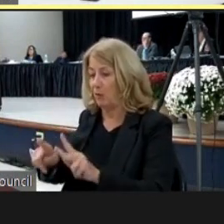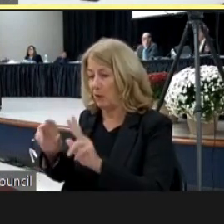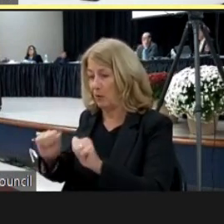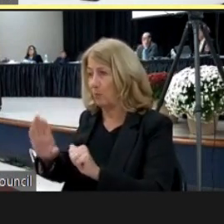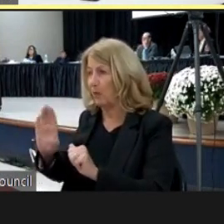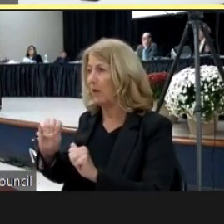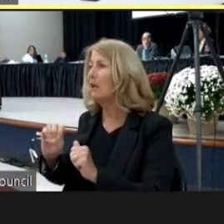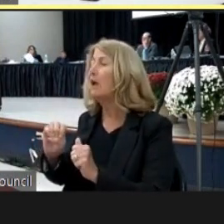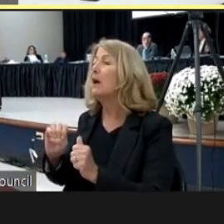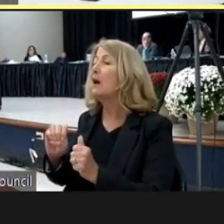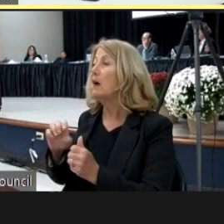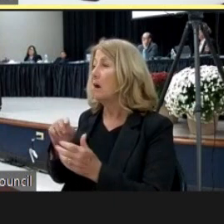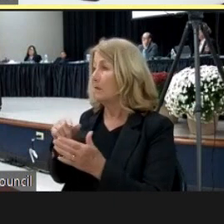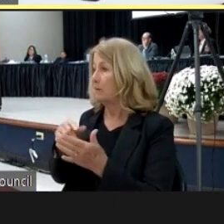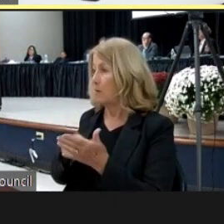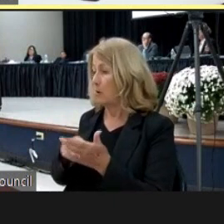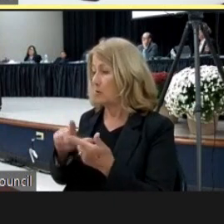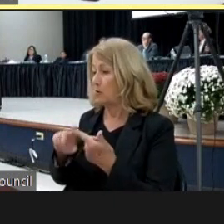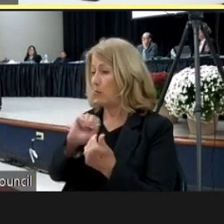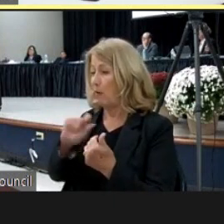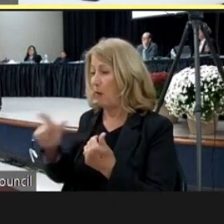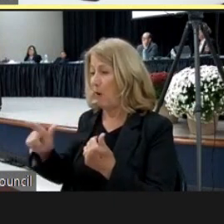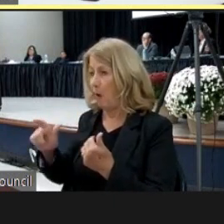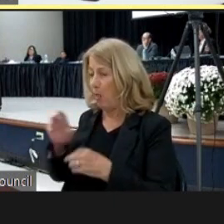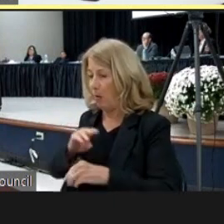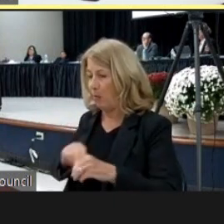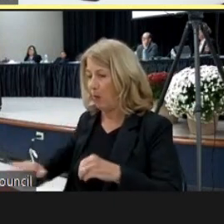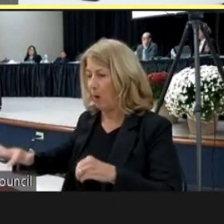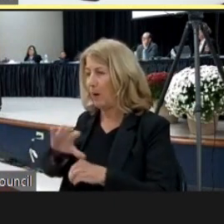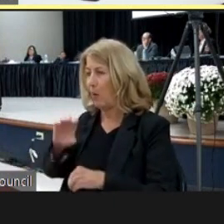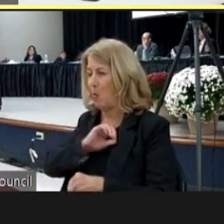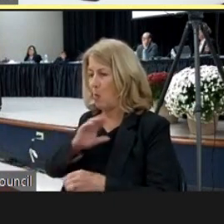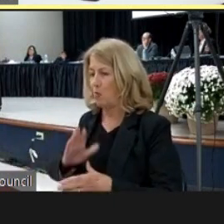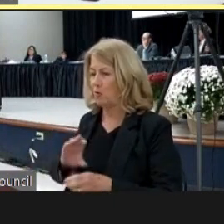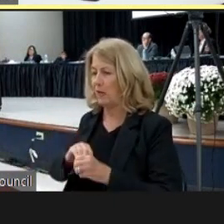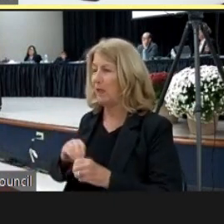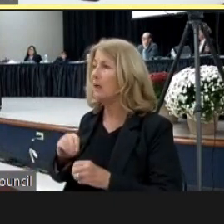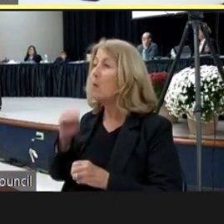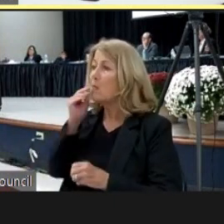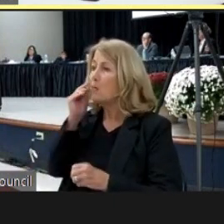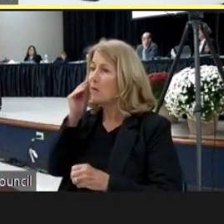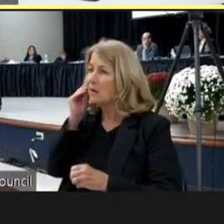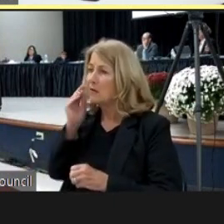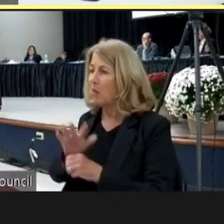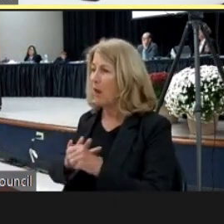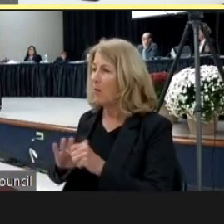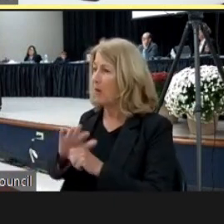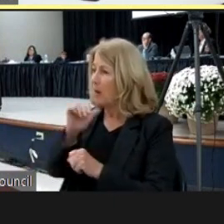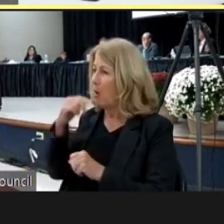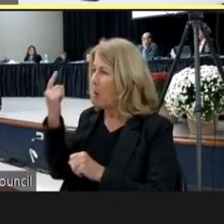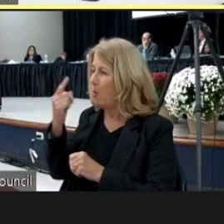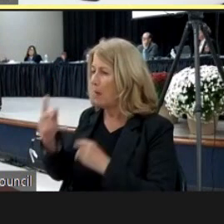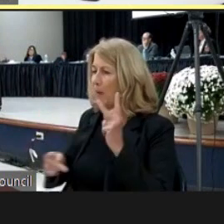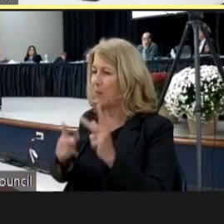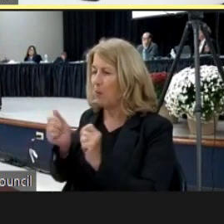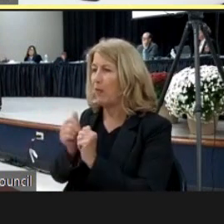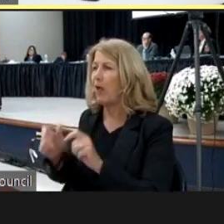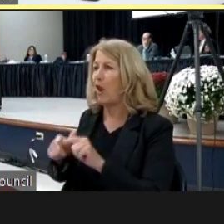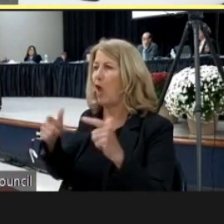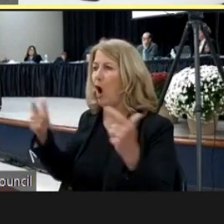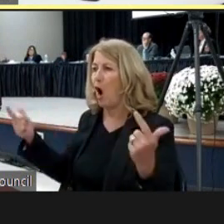to, all property owners within residential areas, not just people that have large lots. We took